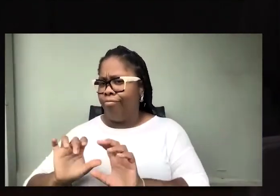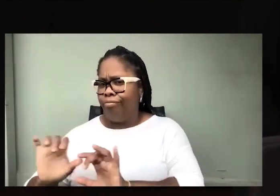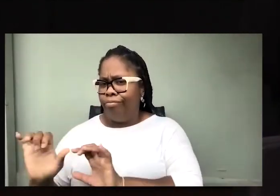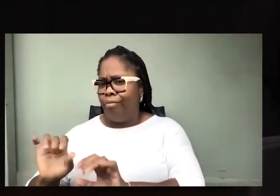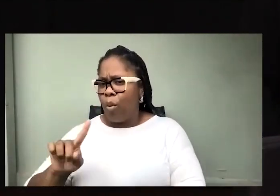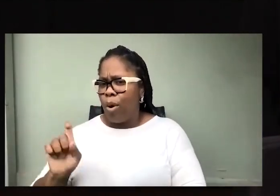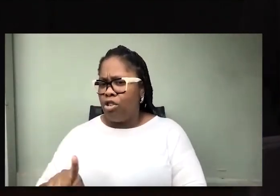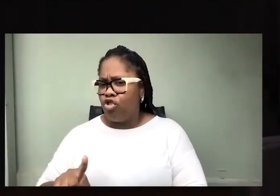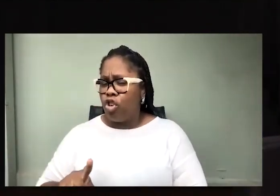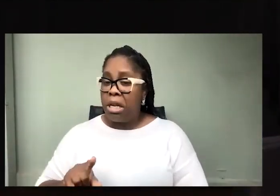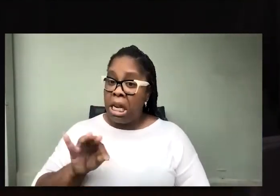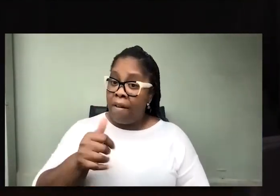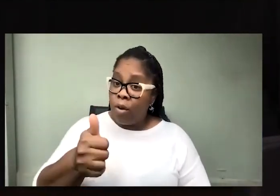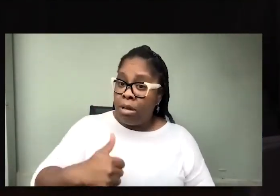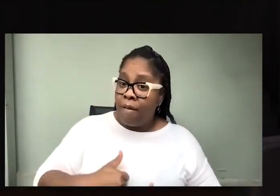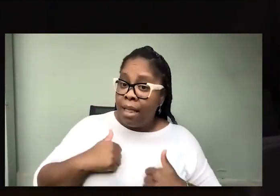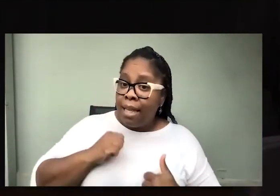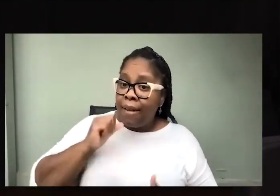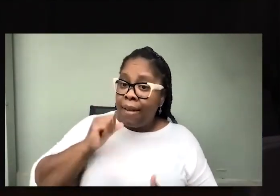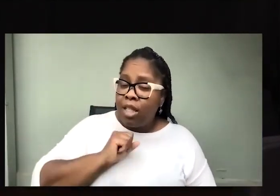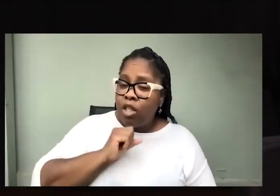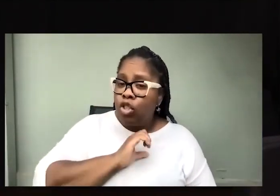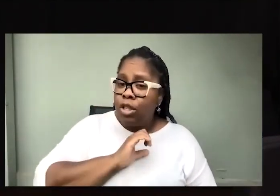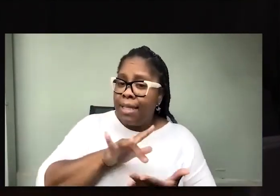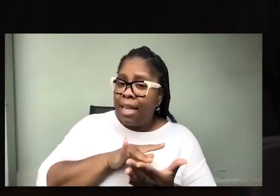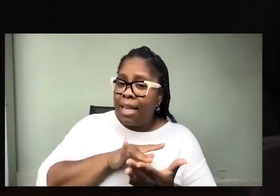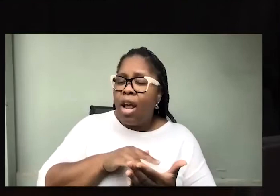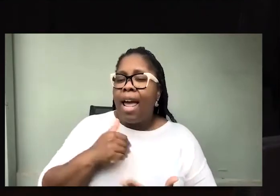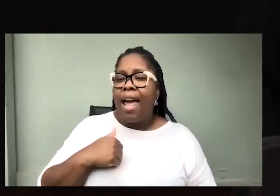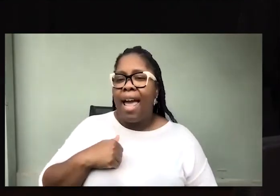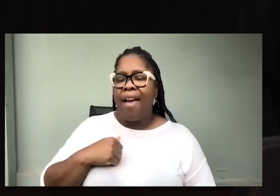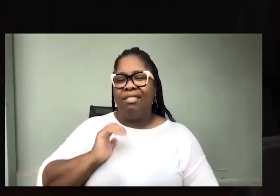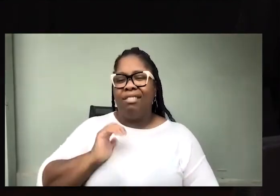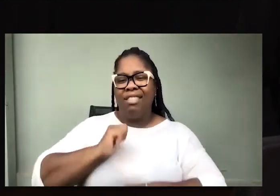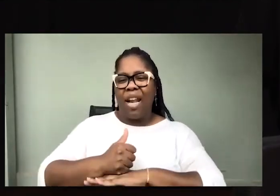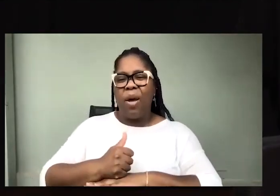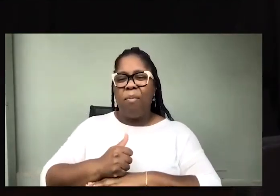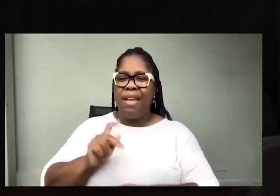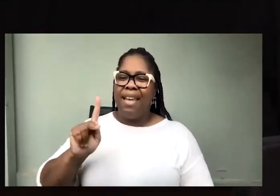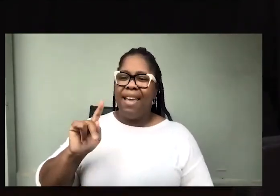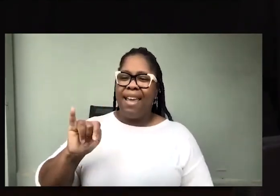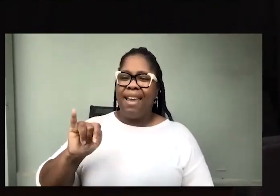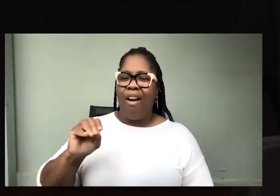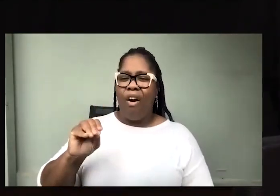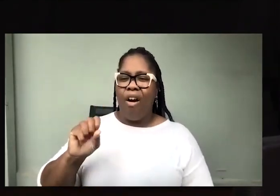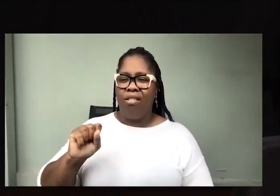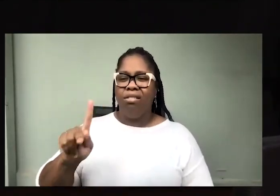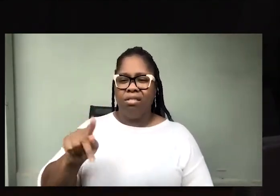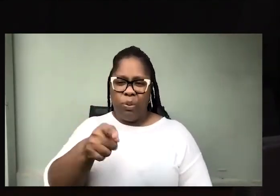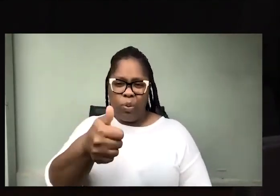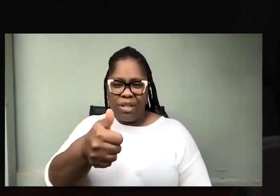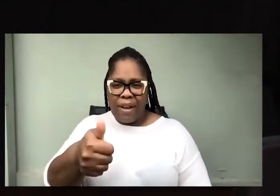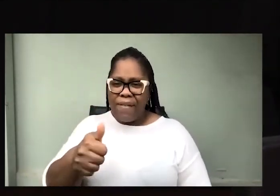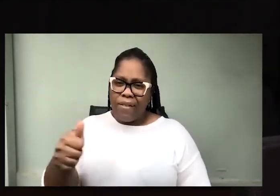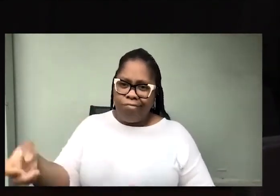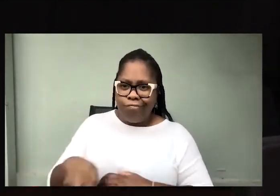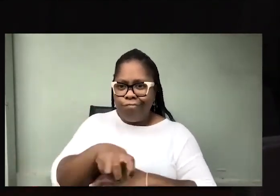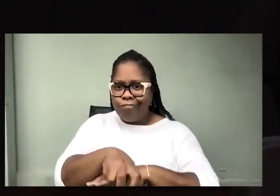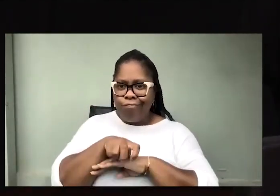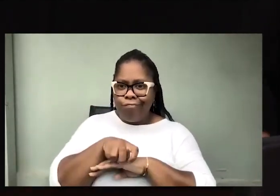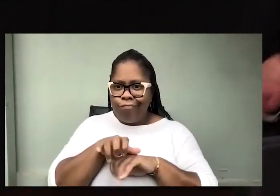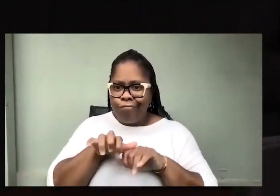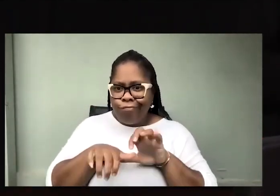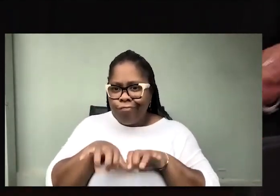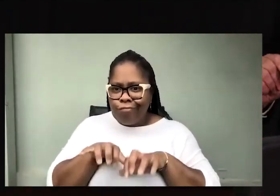If you're at a senior center, they have kiosks set up where you can manually type in that question, and there may even